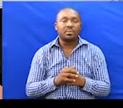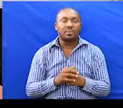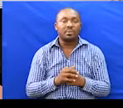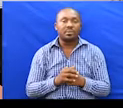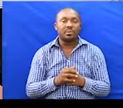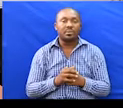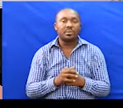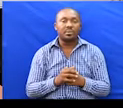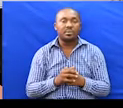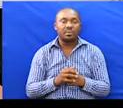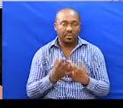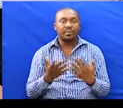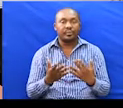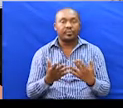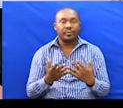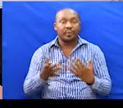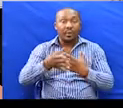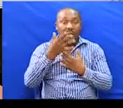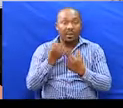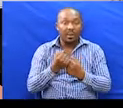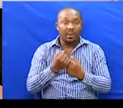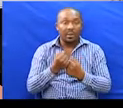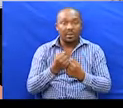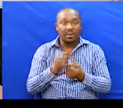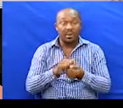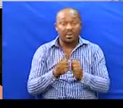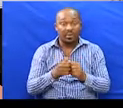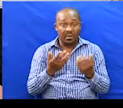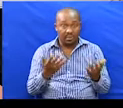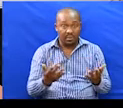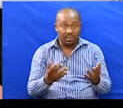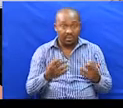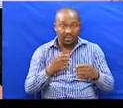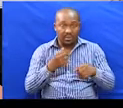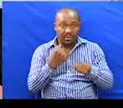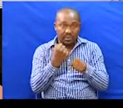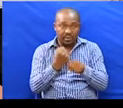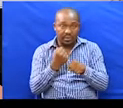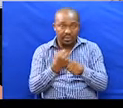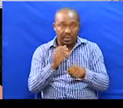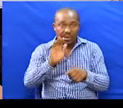to have something to do in your study.